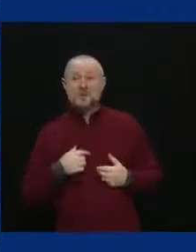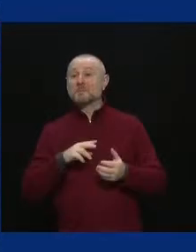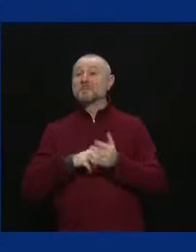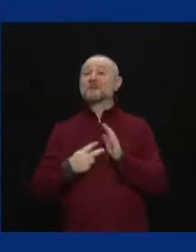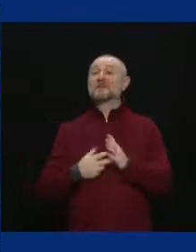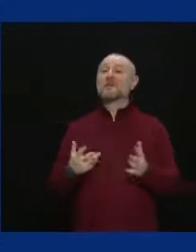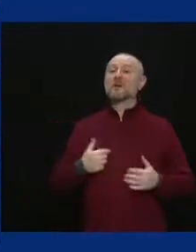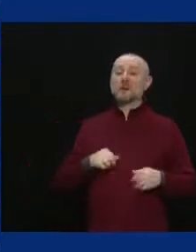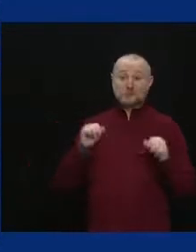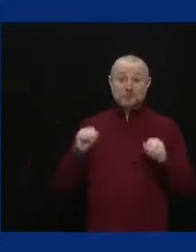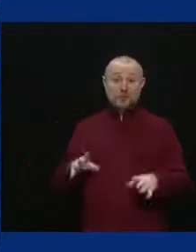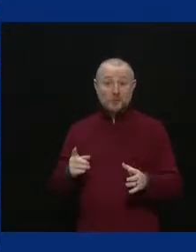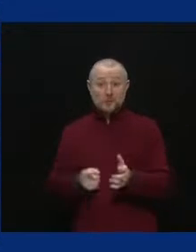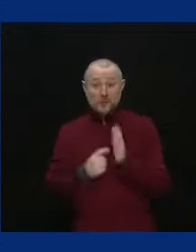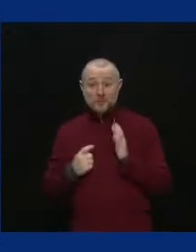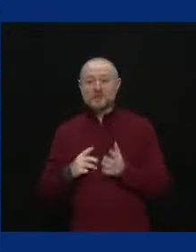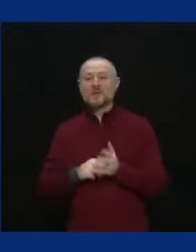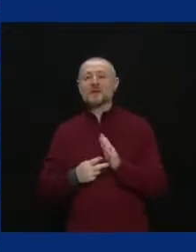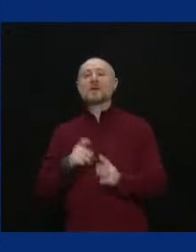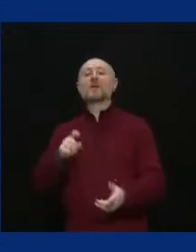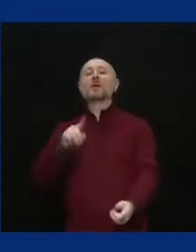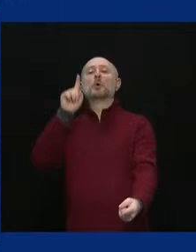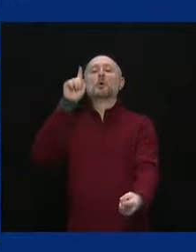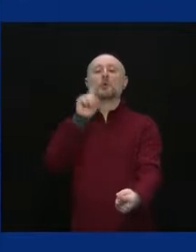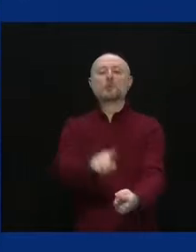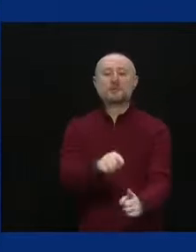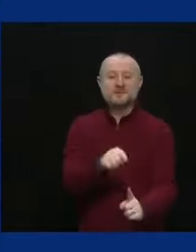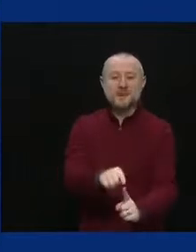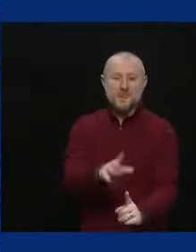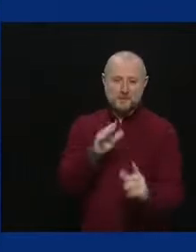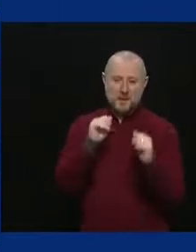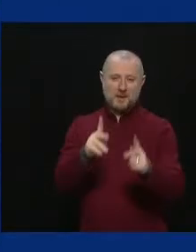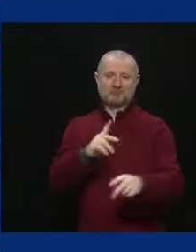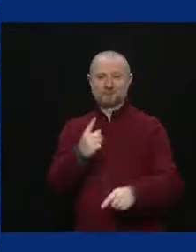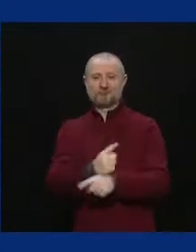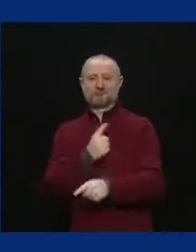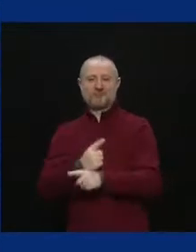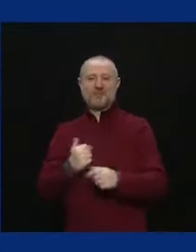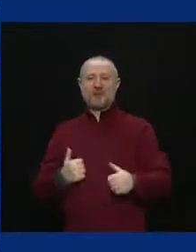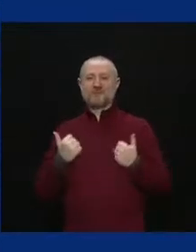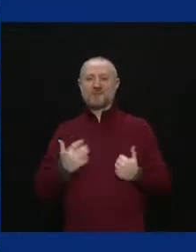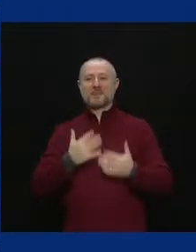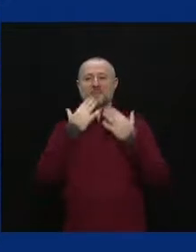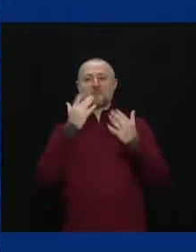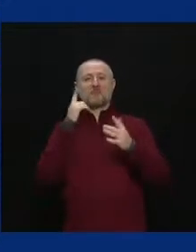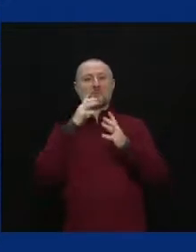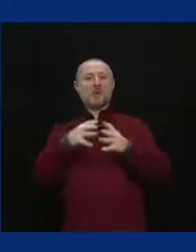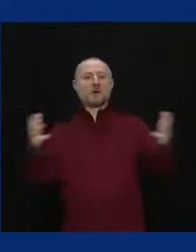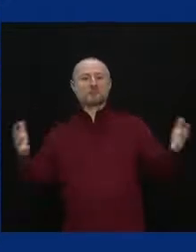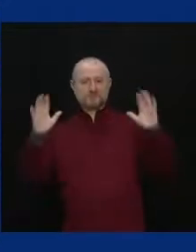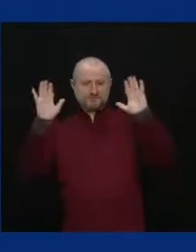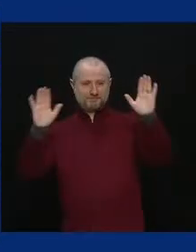turned the corner in a way that we don't feel like we're going to be sliding backwards anytime soon. All right. Thank you very much, everybody.